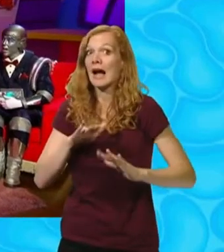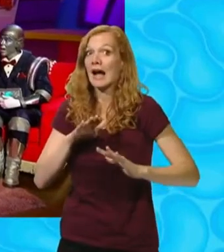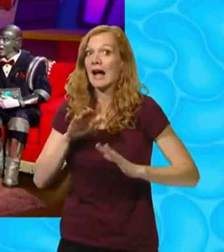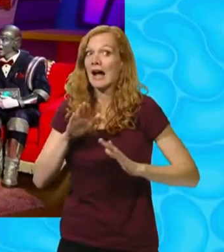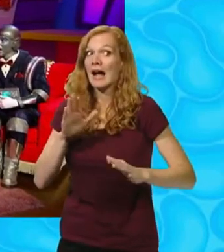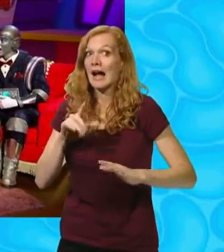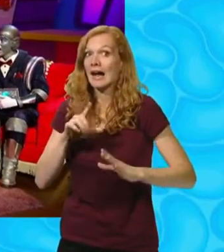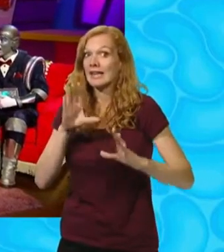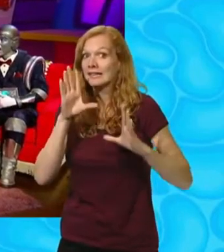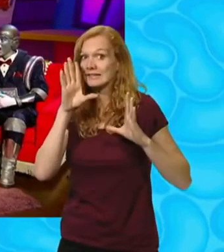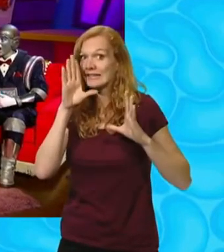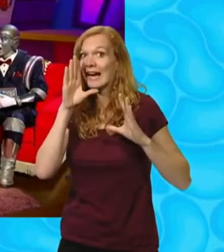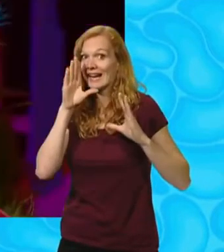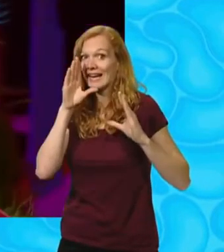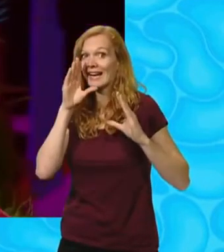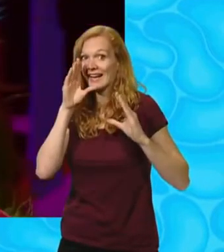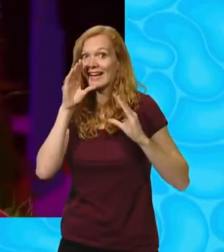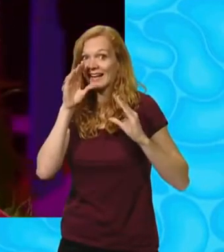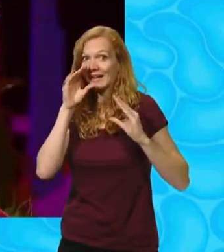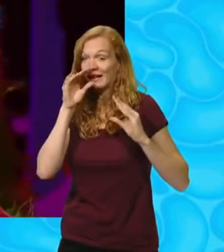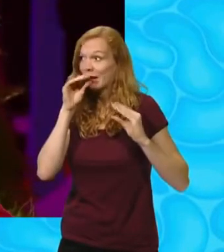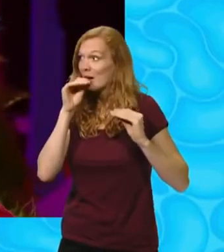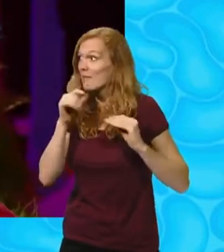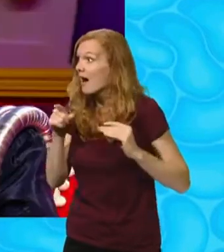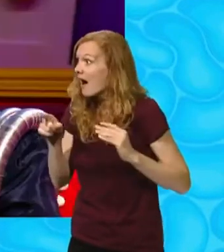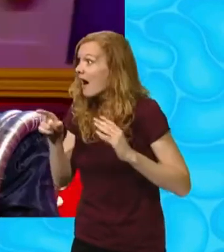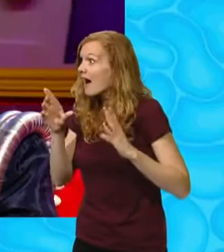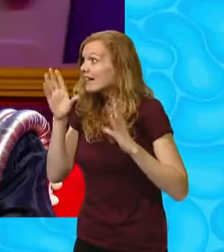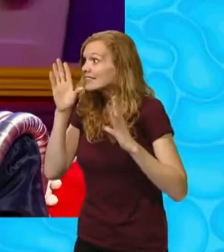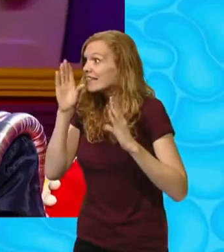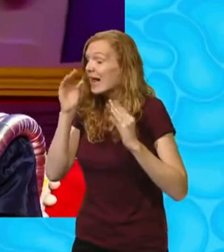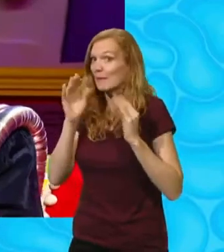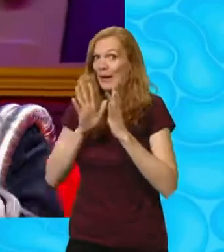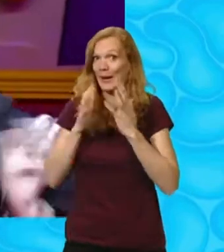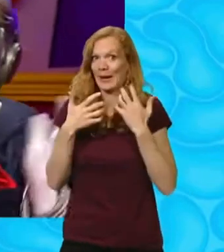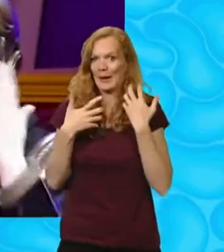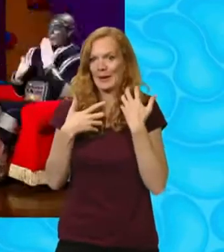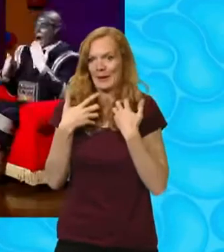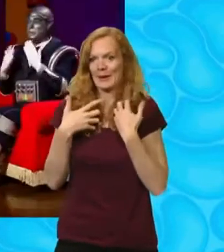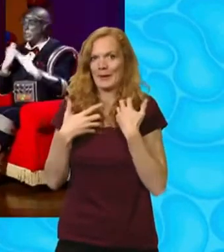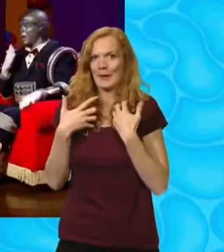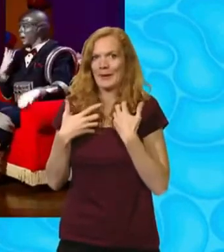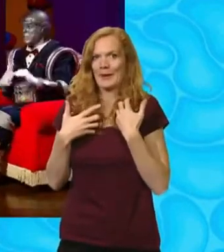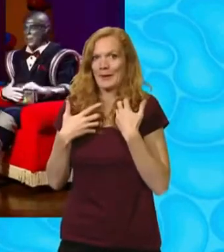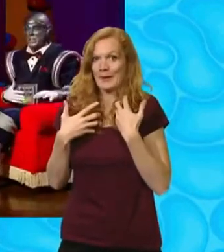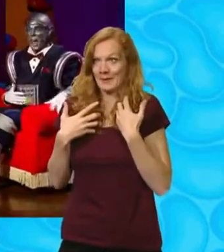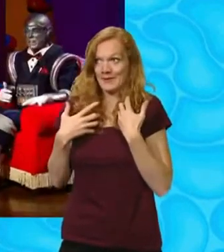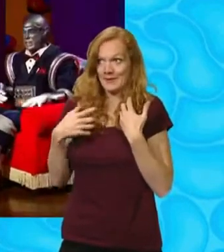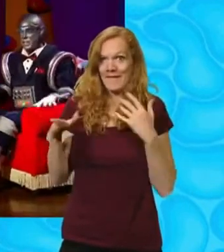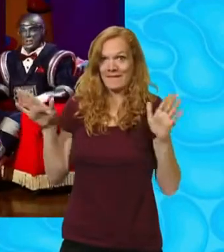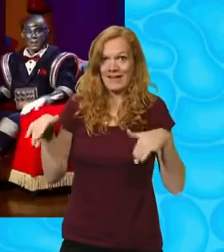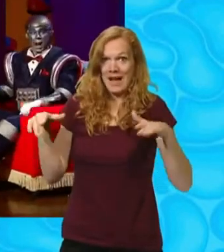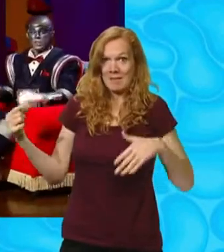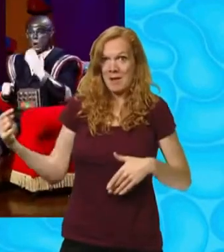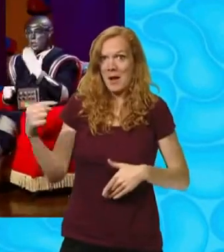Look, I think it's worked. Look, little monster's asleep. Woo-hoo! The Tooth Fairy's on her way! I'm sorry, I'm so